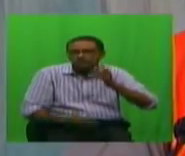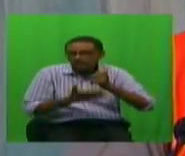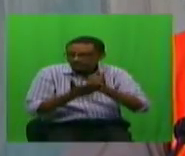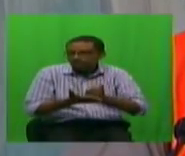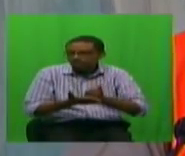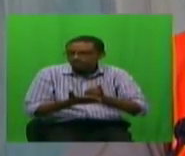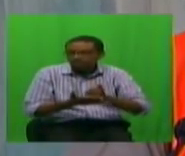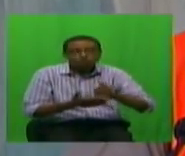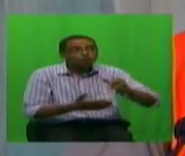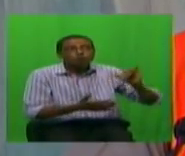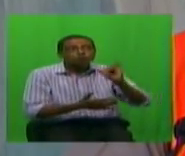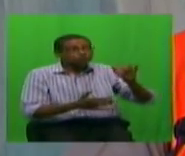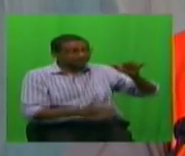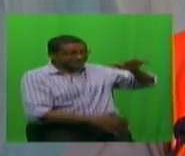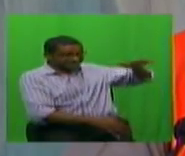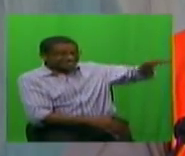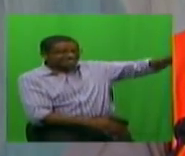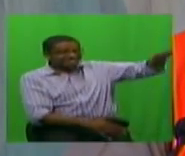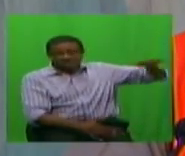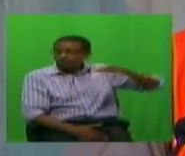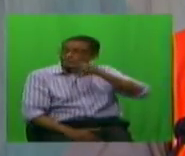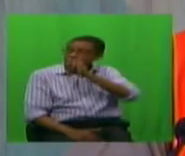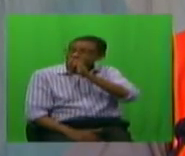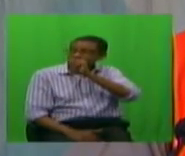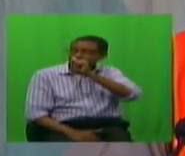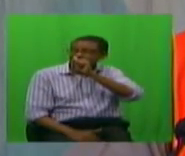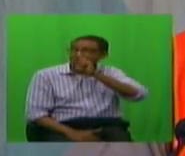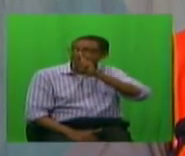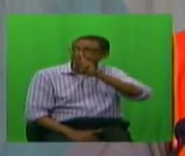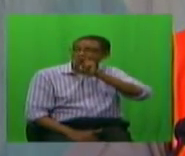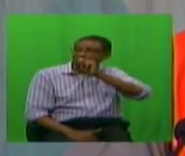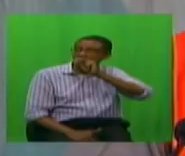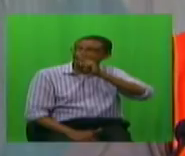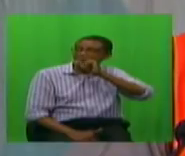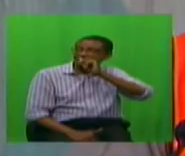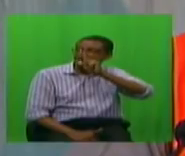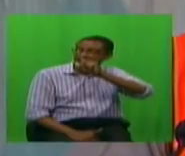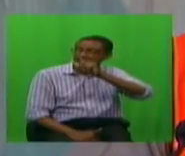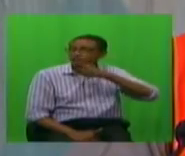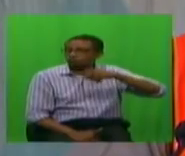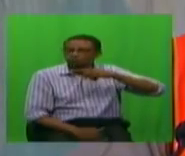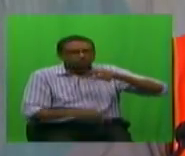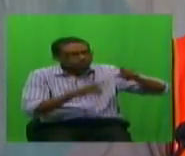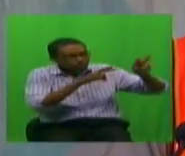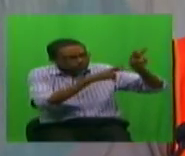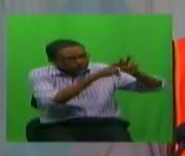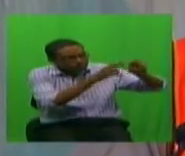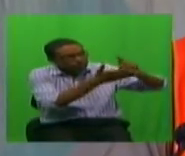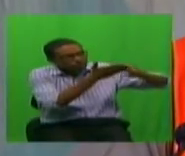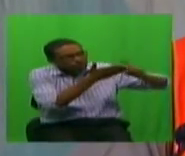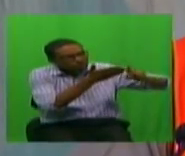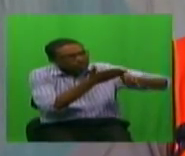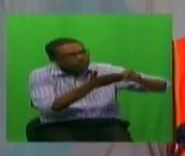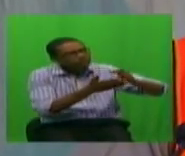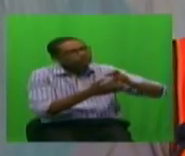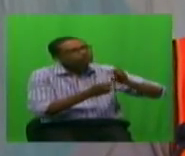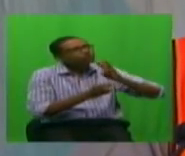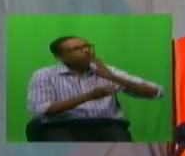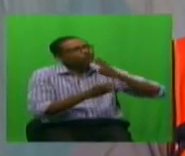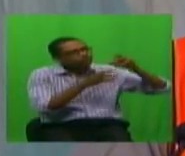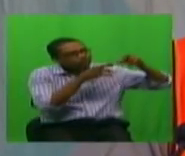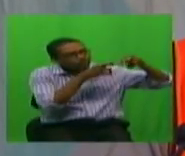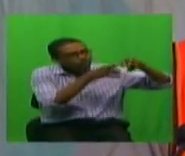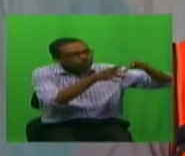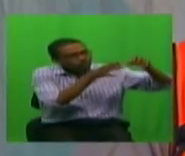now going to actually do a survey on the river to see where we can get additional space, and that is something we will do on most of the